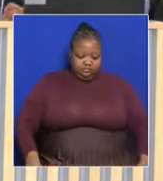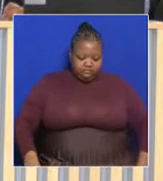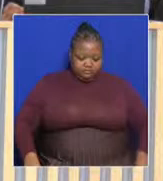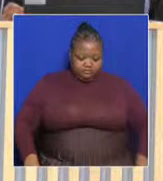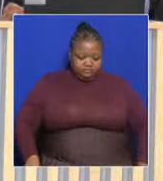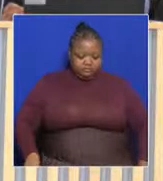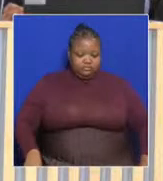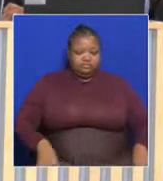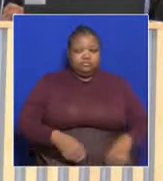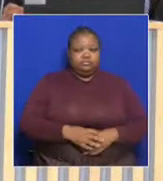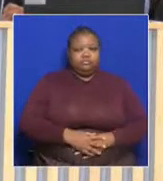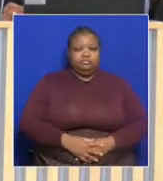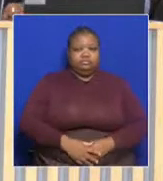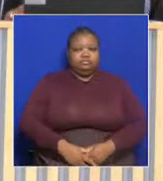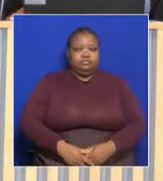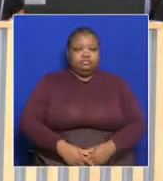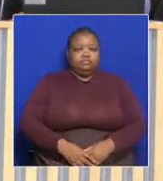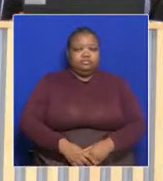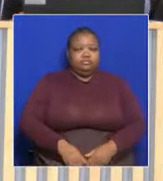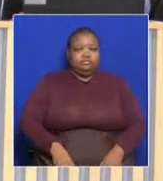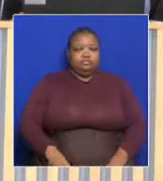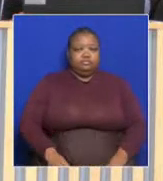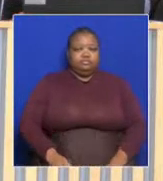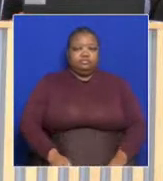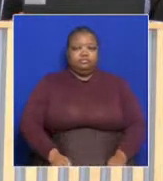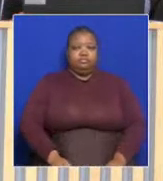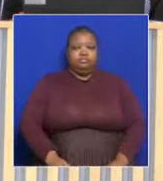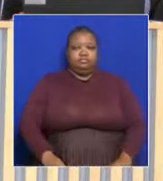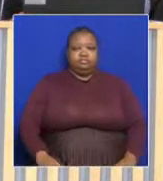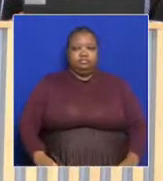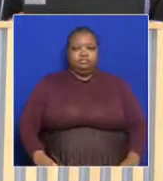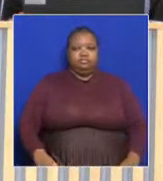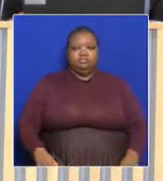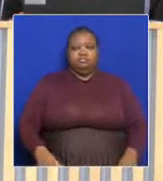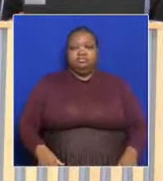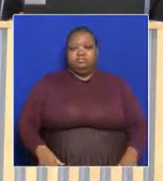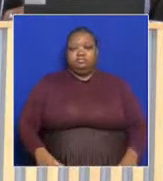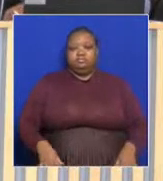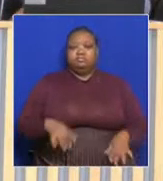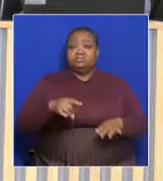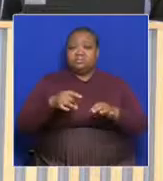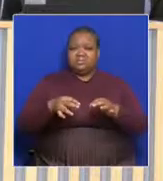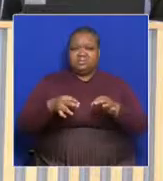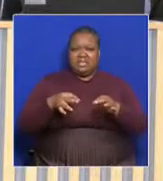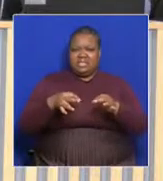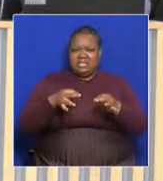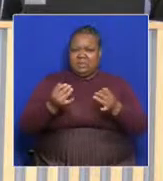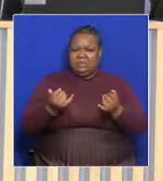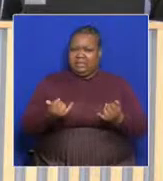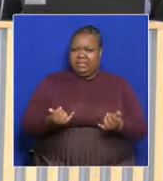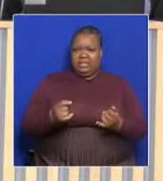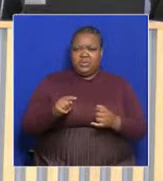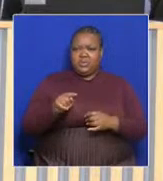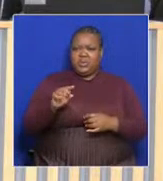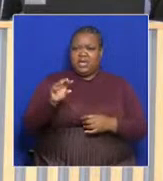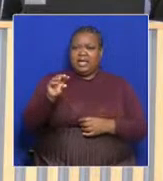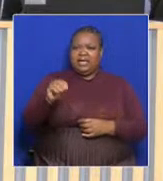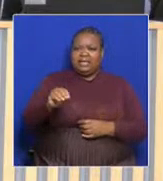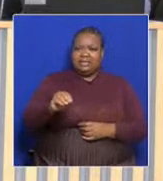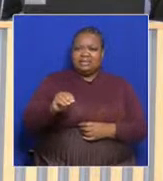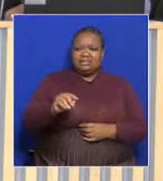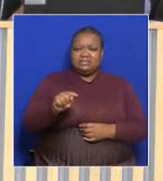That can never be justification for you not even asking whether storage space